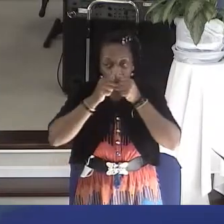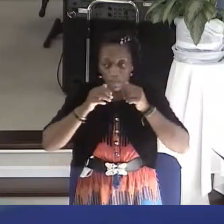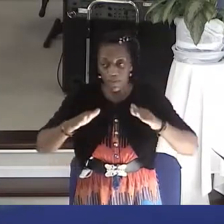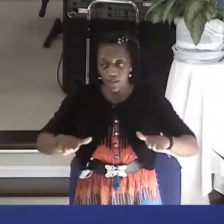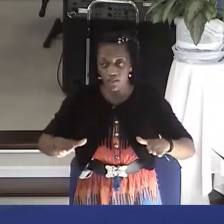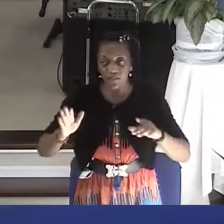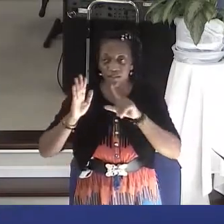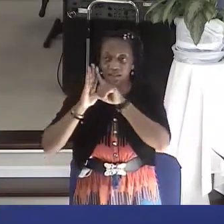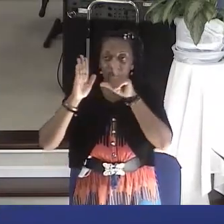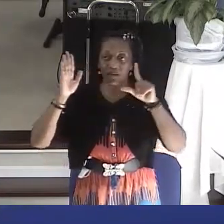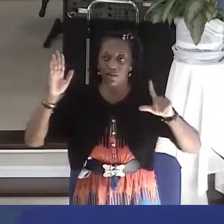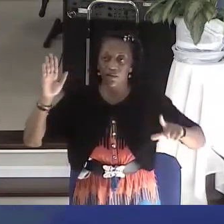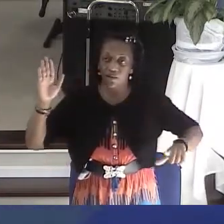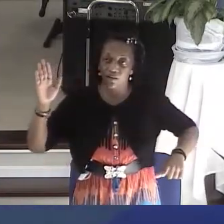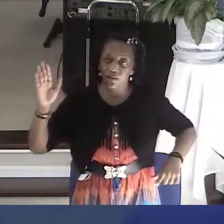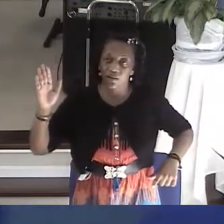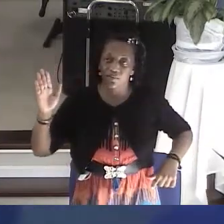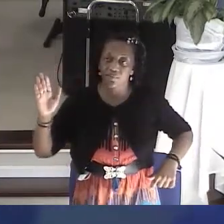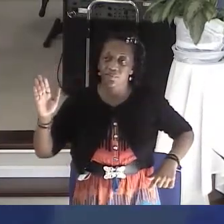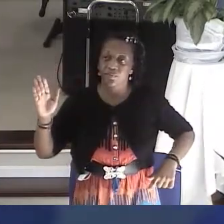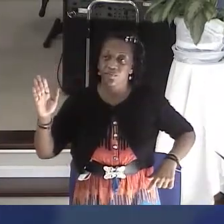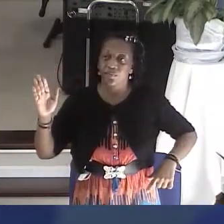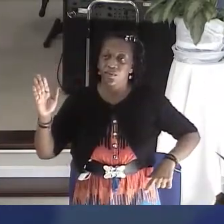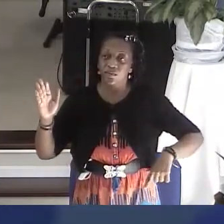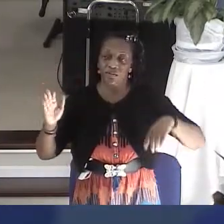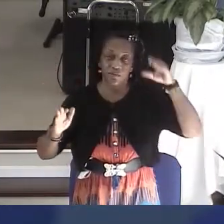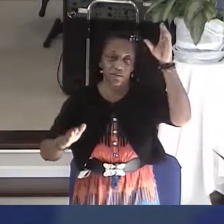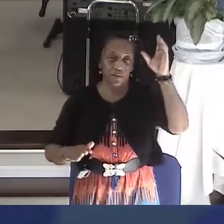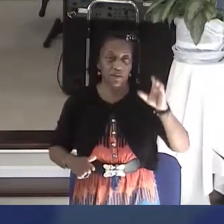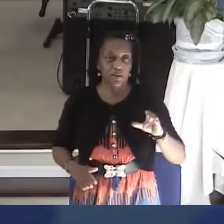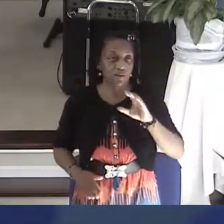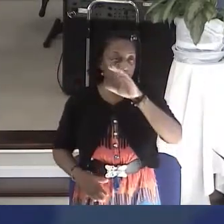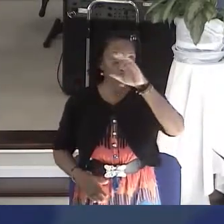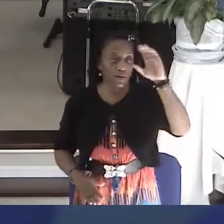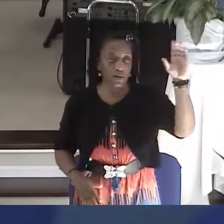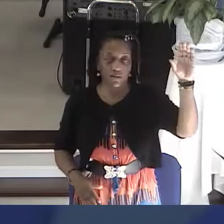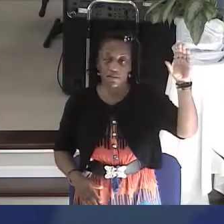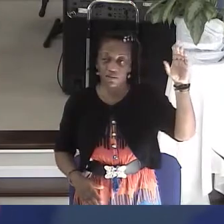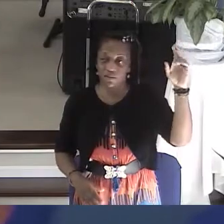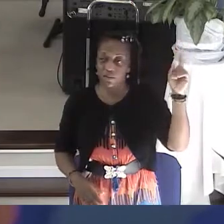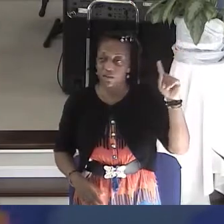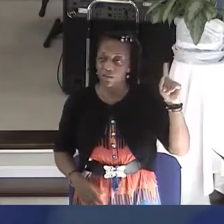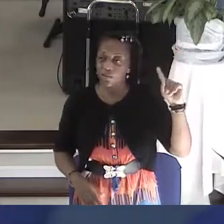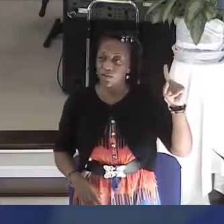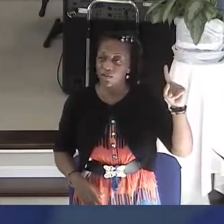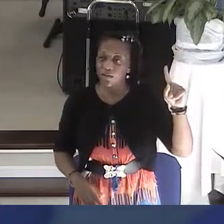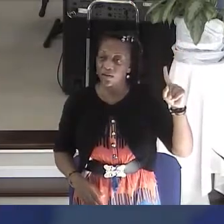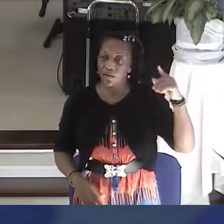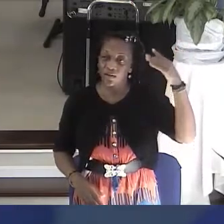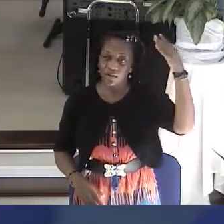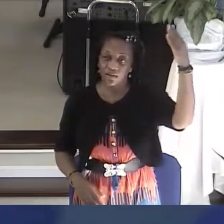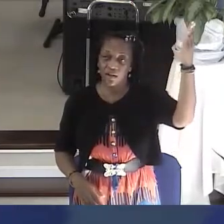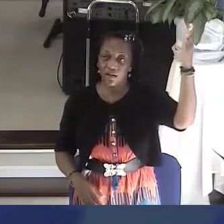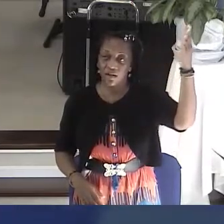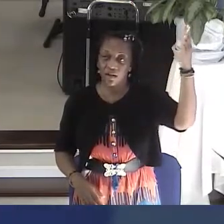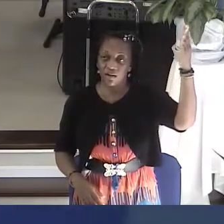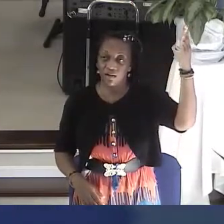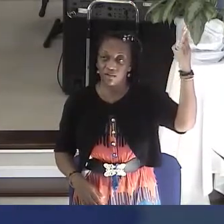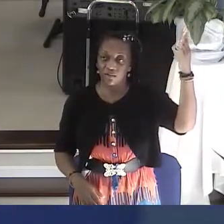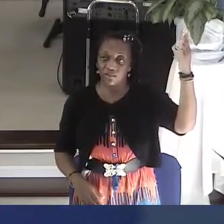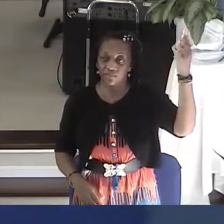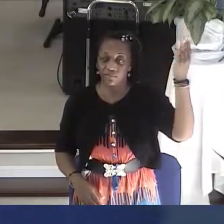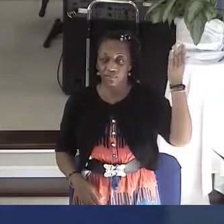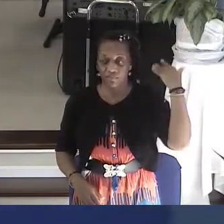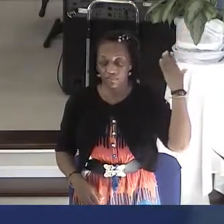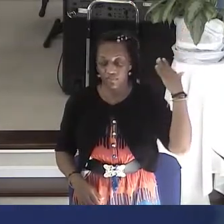nearer, blessed Lord, to the cross where